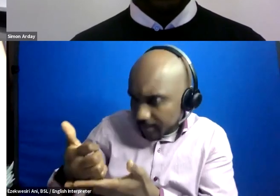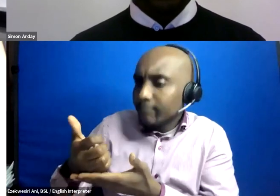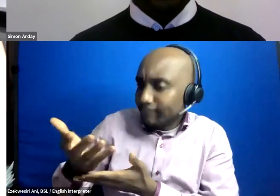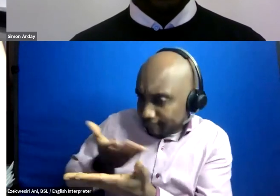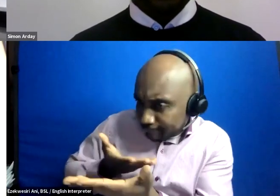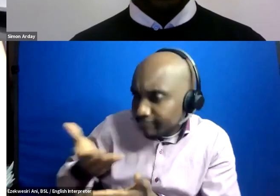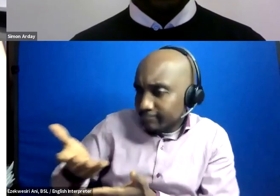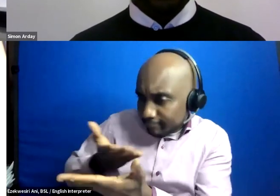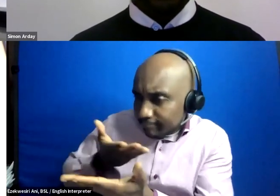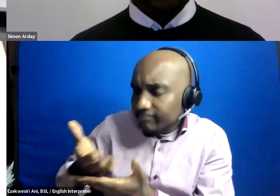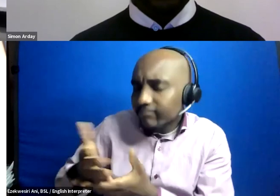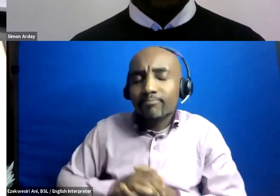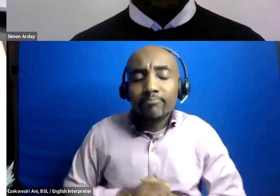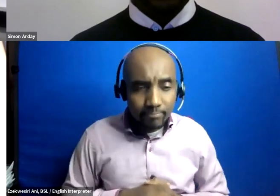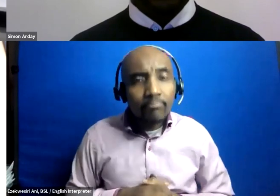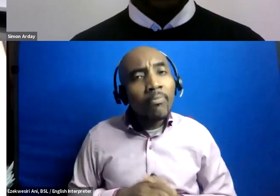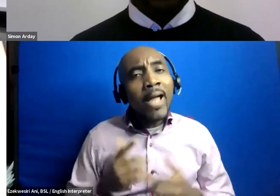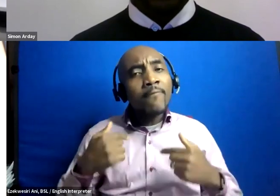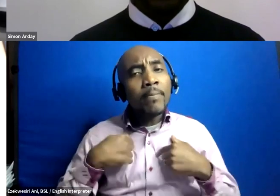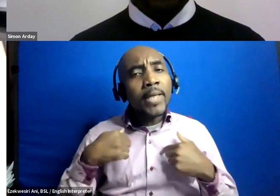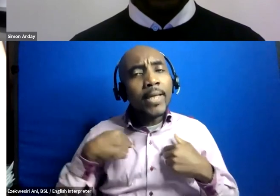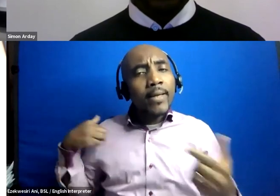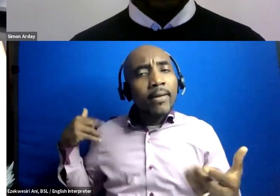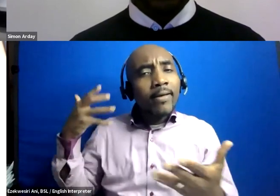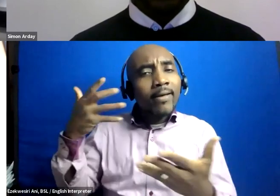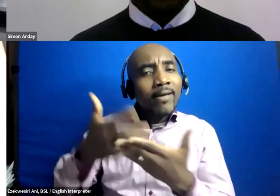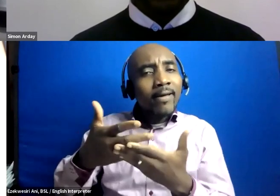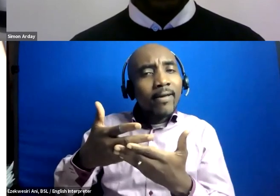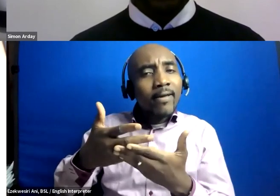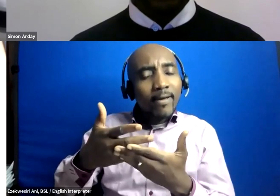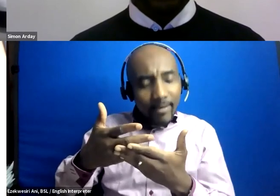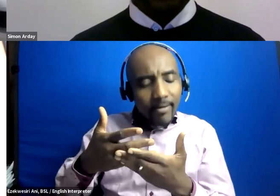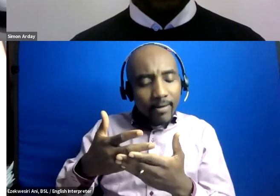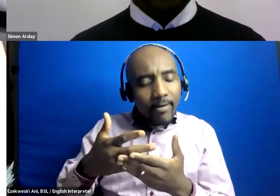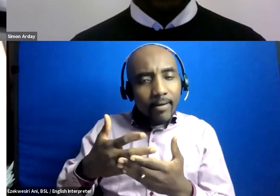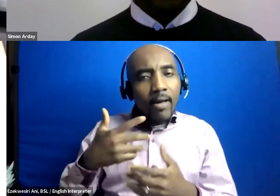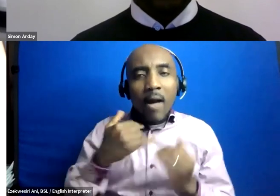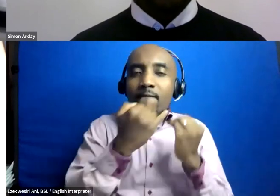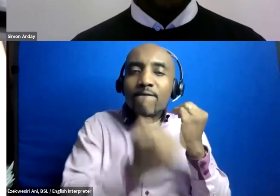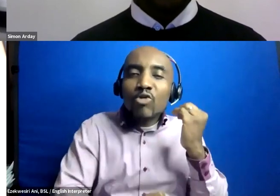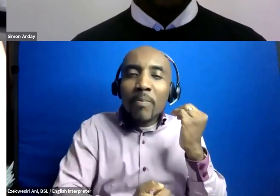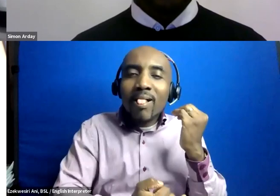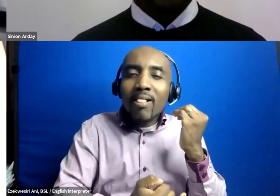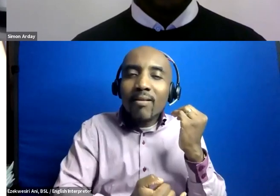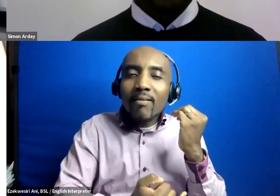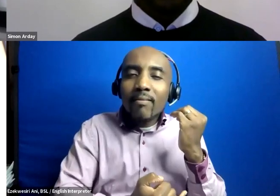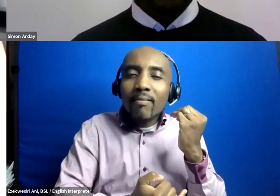And that shows to me that I'm no longer necessarily in that vulnerable place. Mm-hmm.